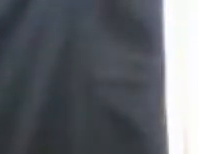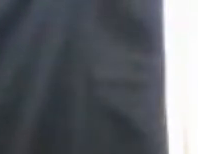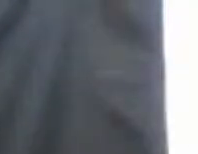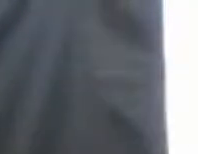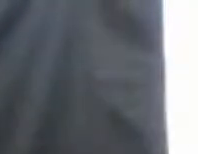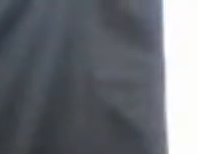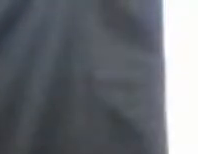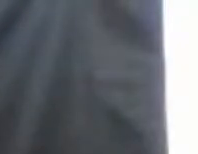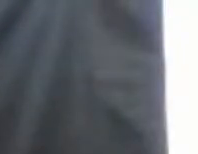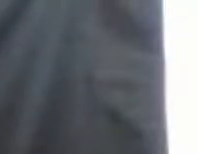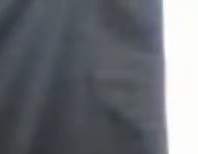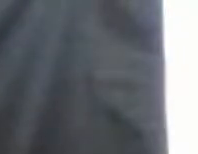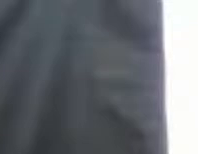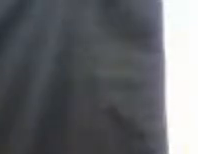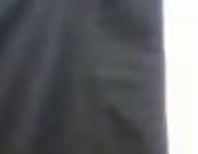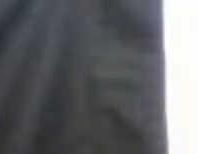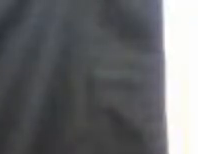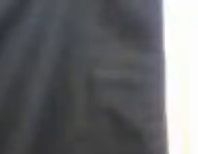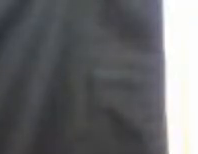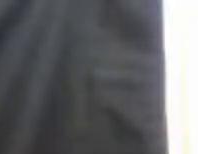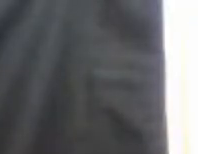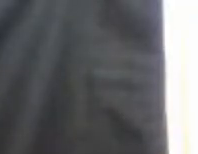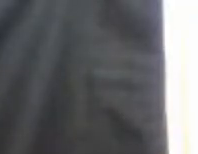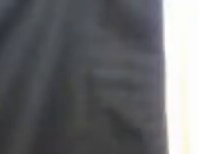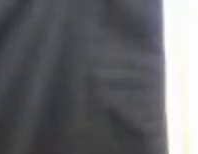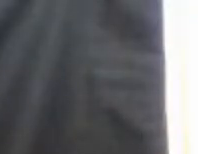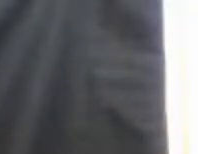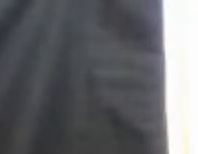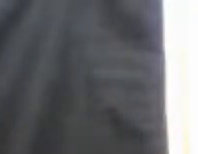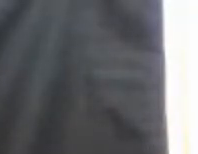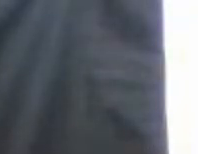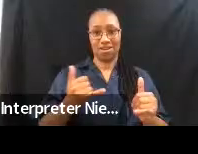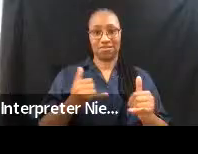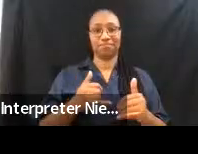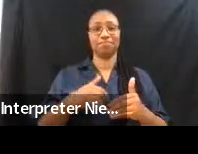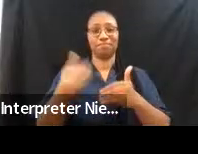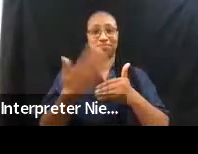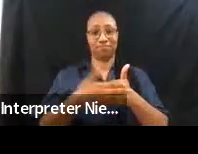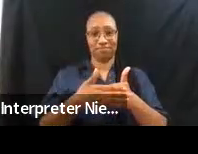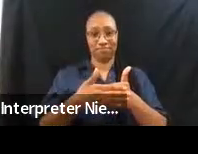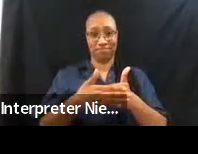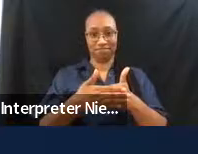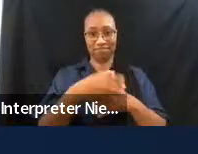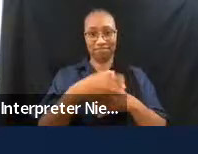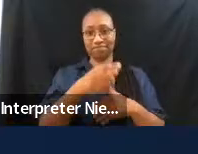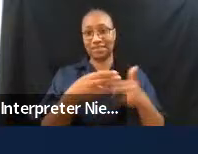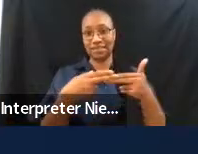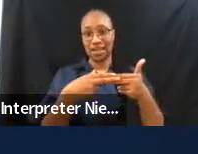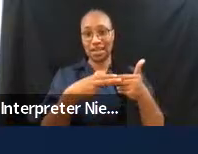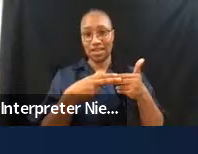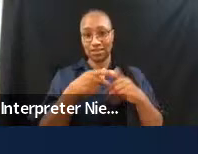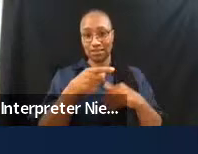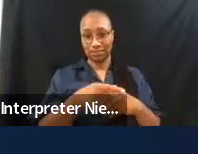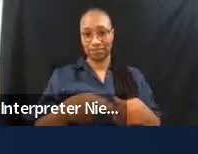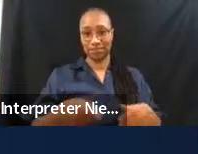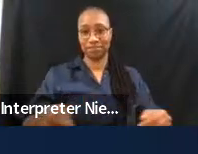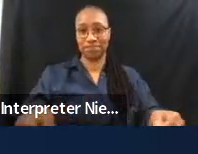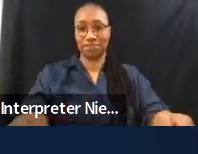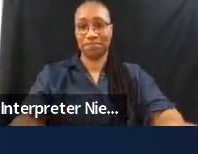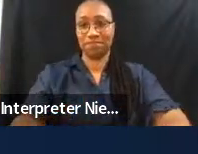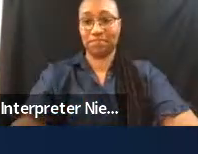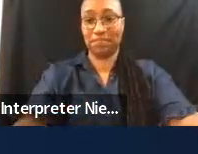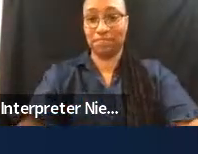So we're gonna go ahead now and move on to our next speaker, Mr. Bill